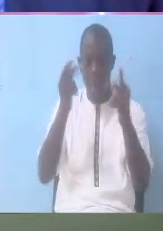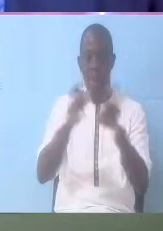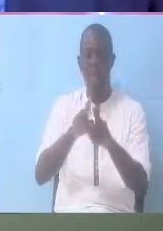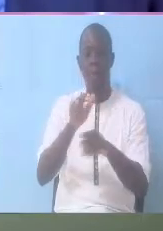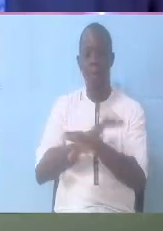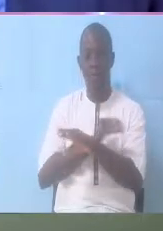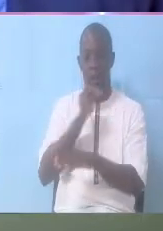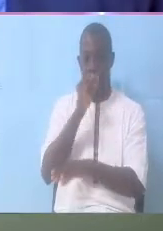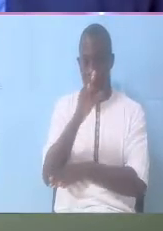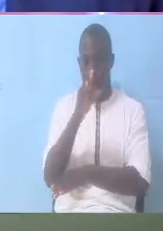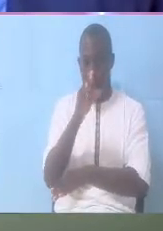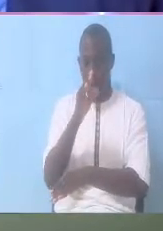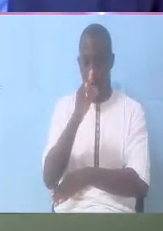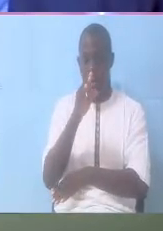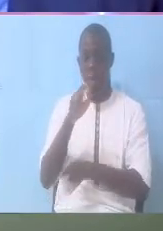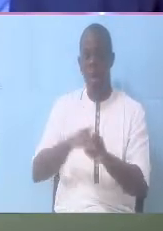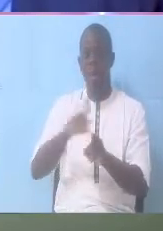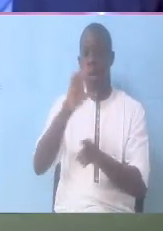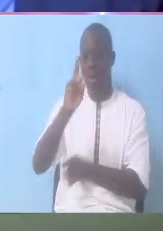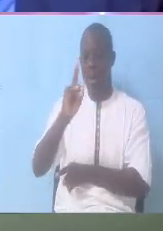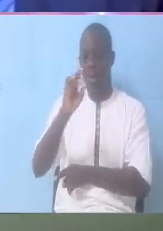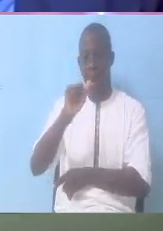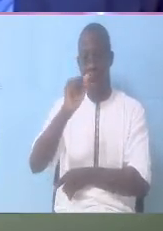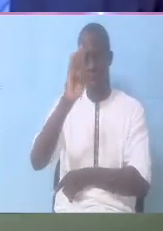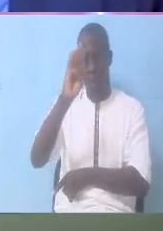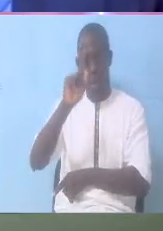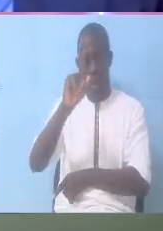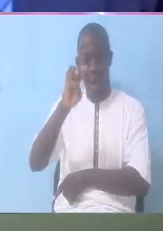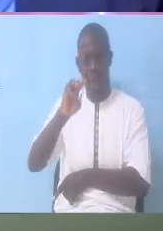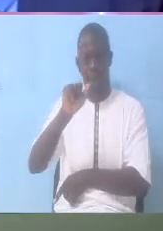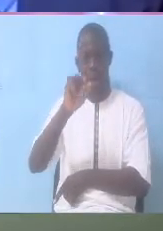saying that Kafoko Daba Marena